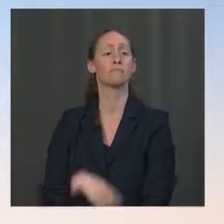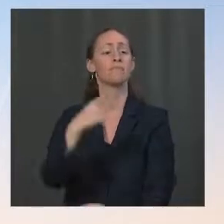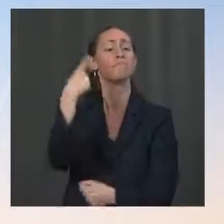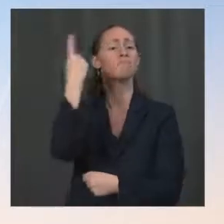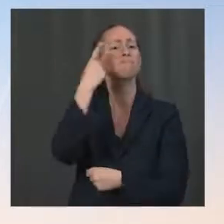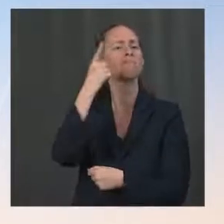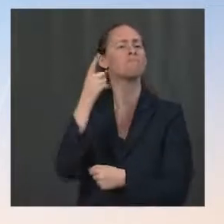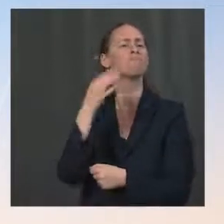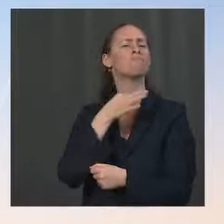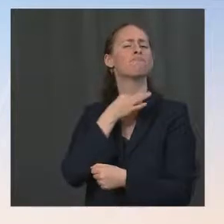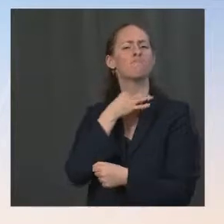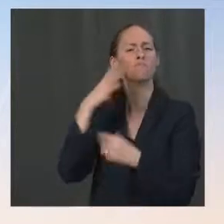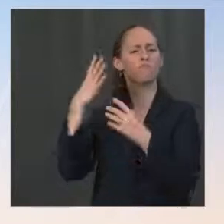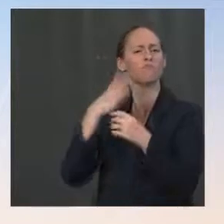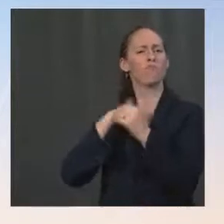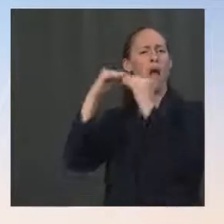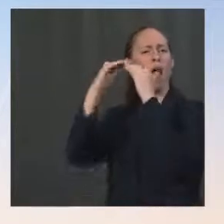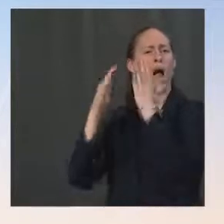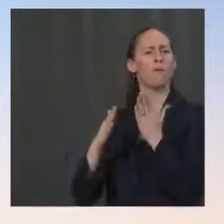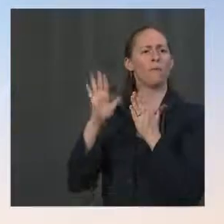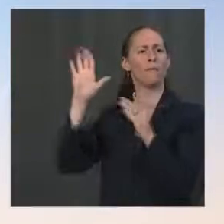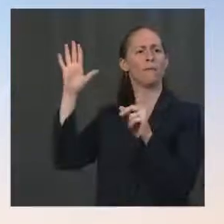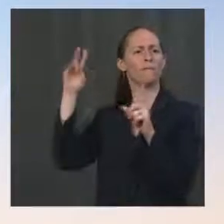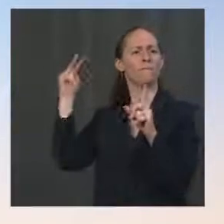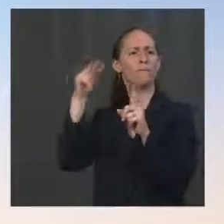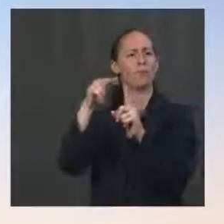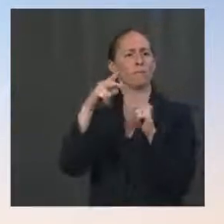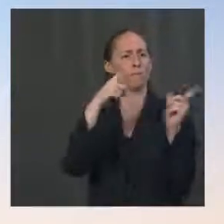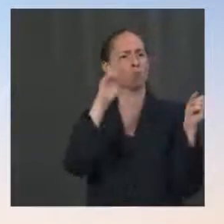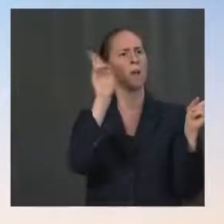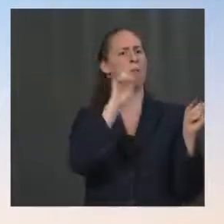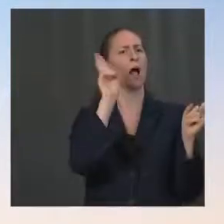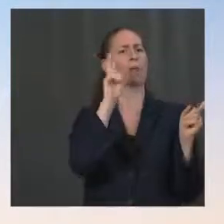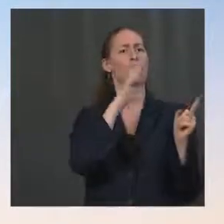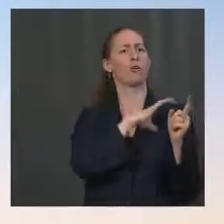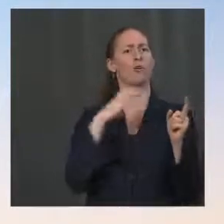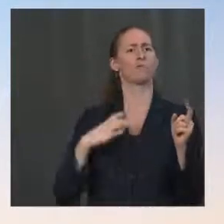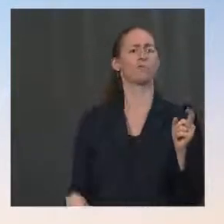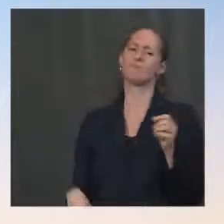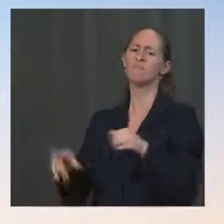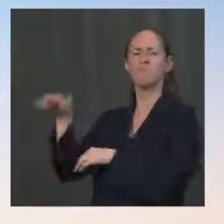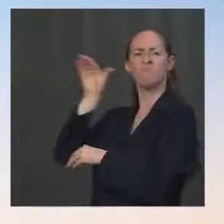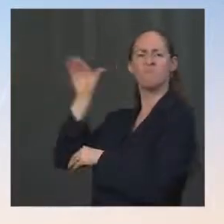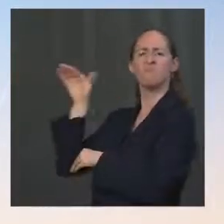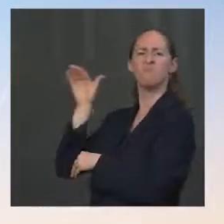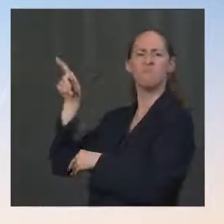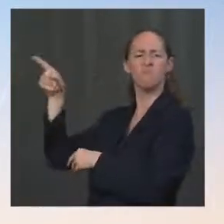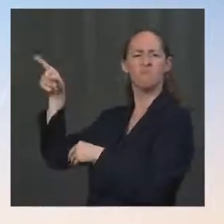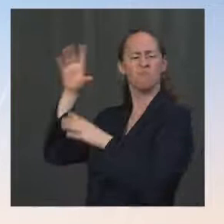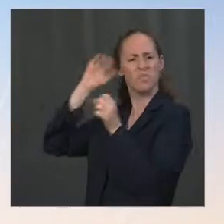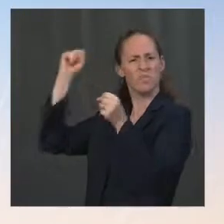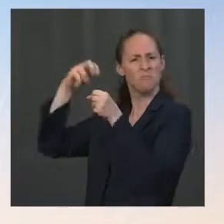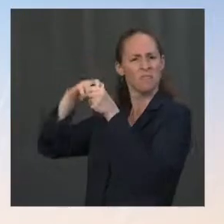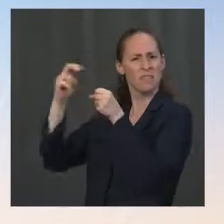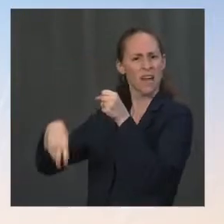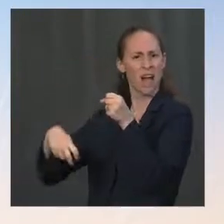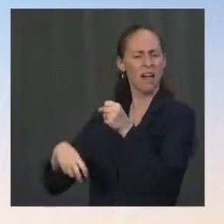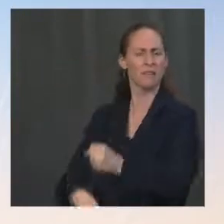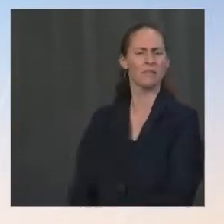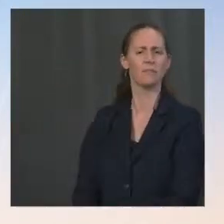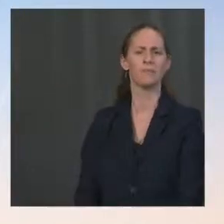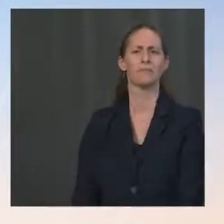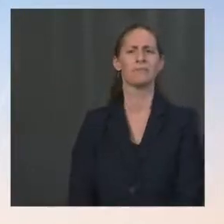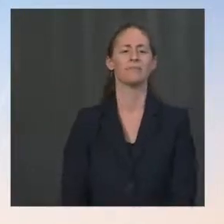the swath of Republican lawmakers who are now calling on the president to resign over this. Well, Nancy, I have to say that seeing some of